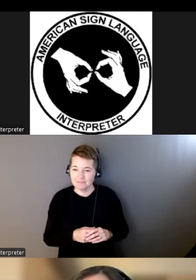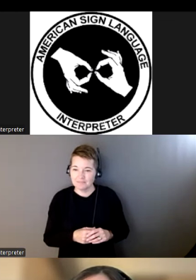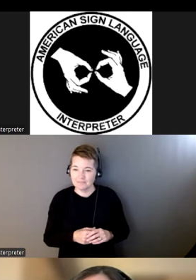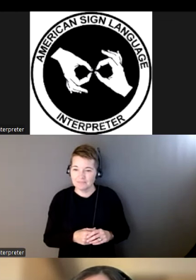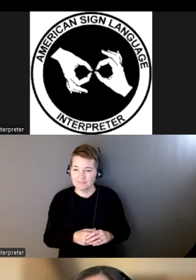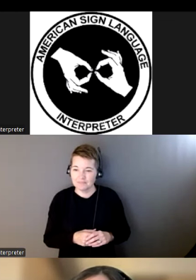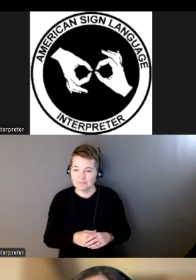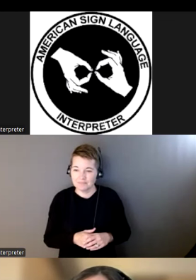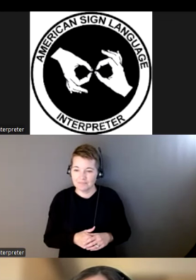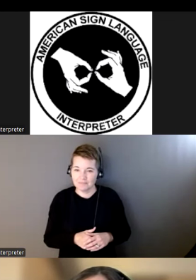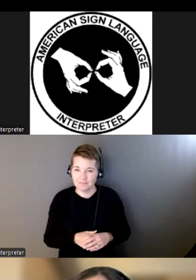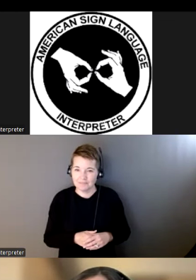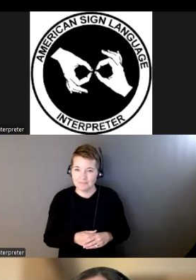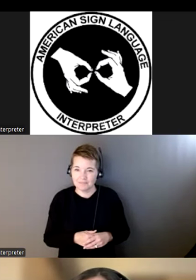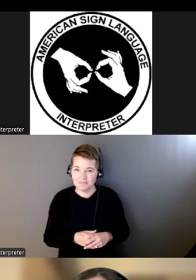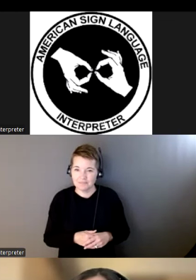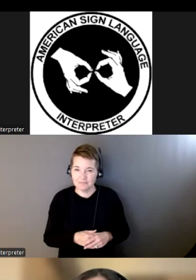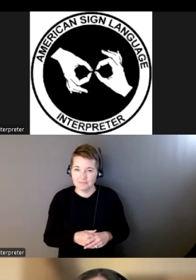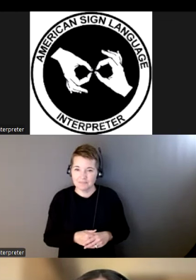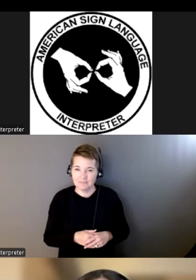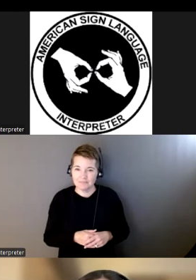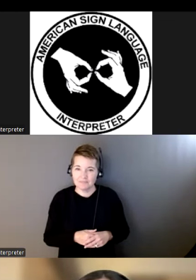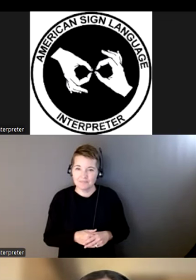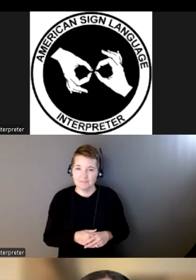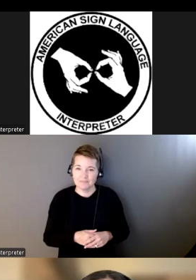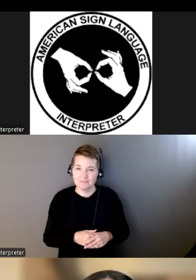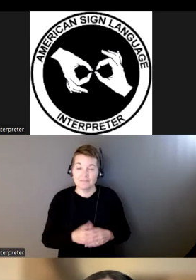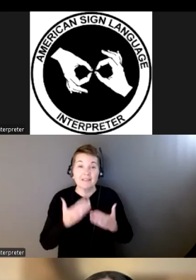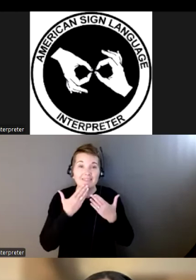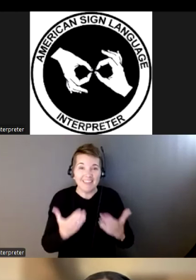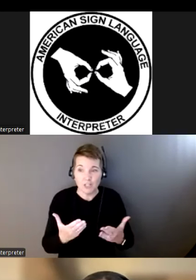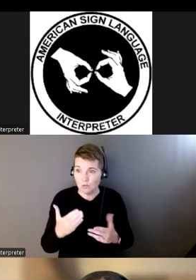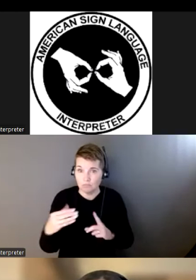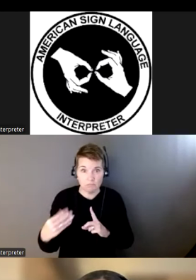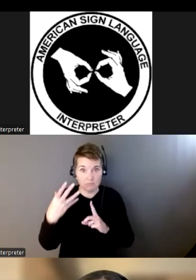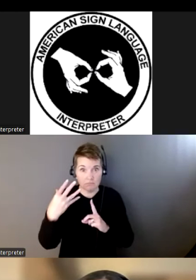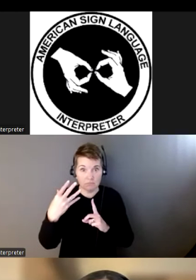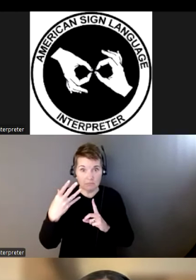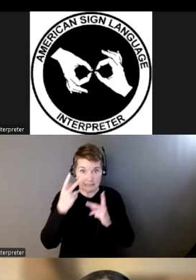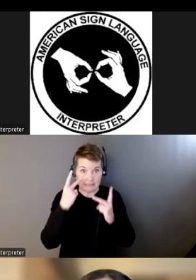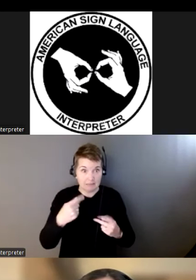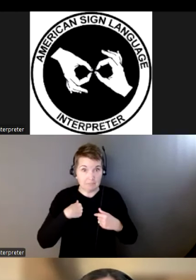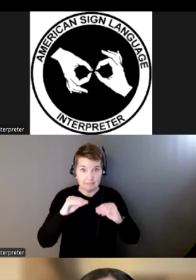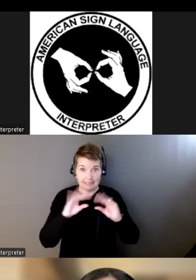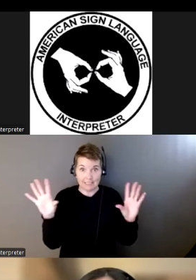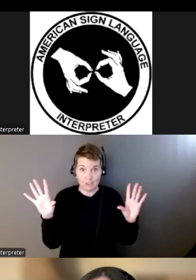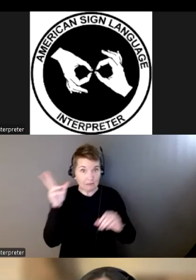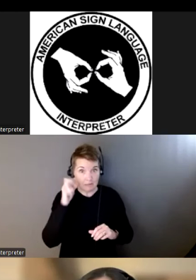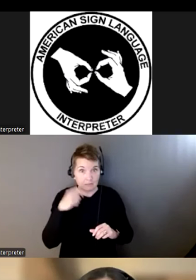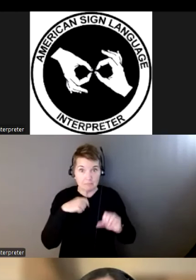All right, thank you so much. I just wanted to make sure I'm spotlighted before I started. Can everyone hear me